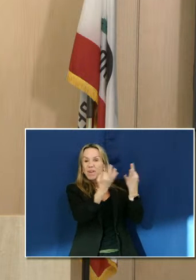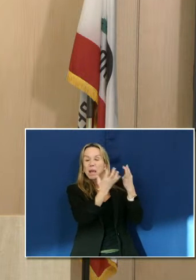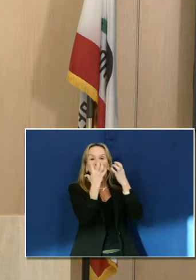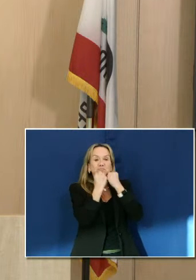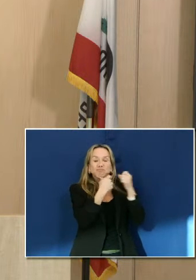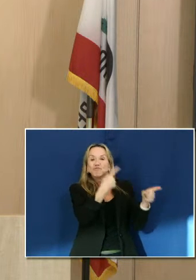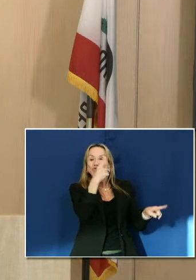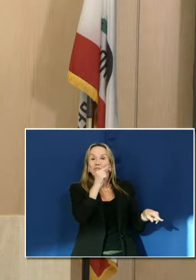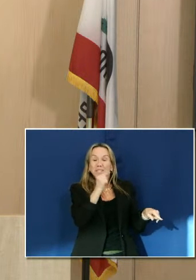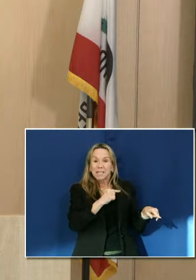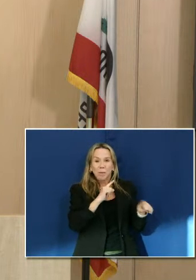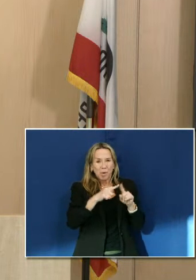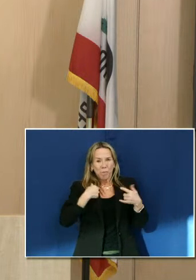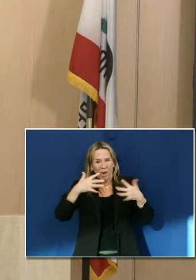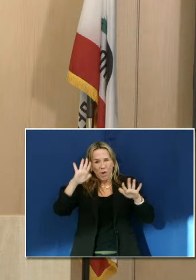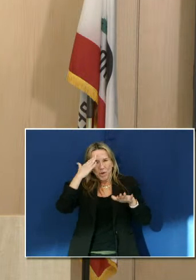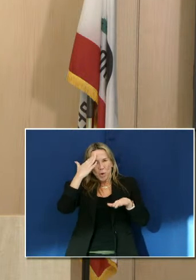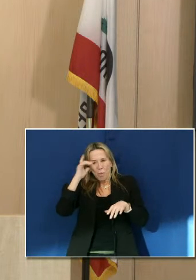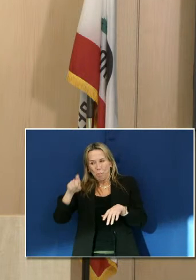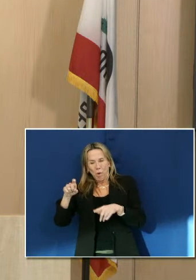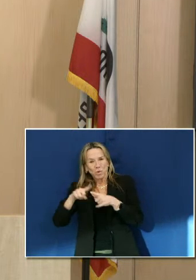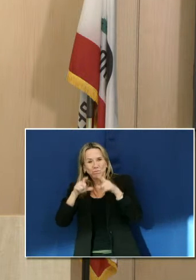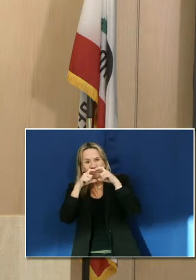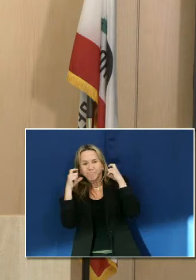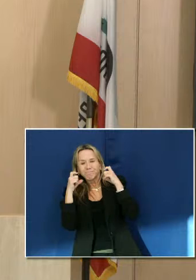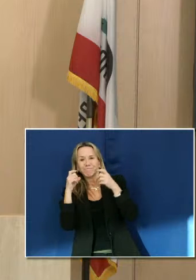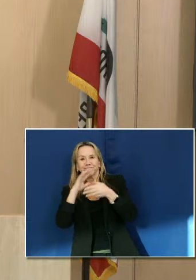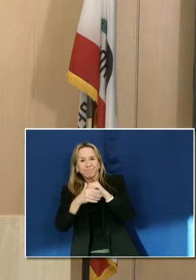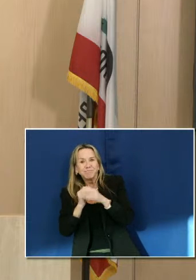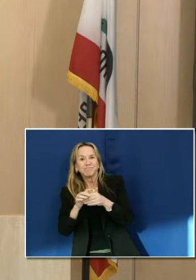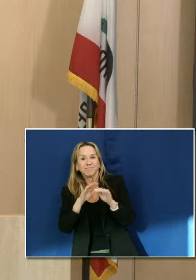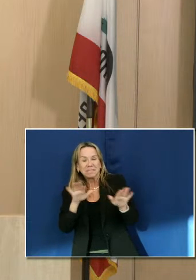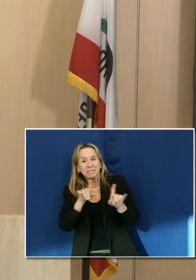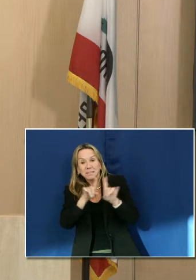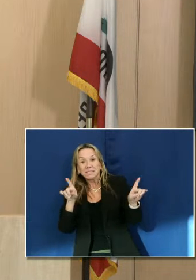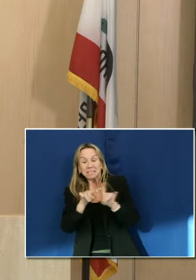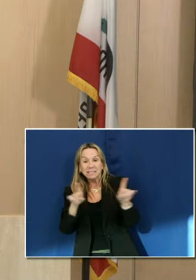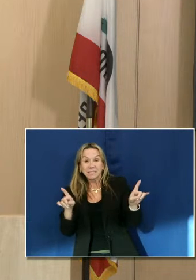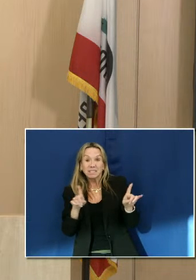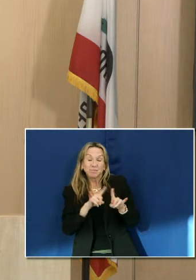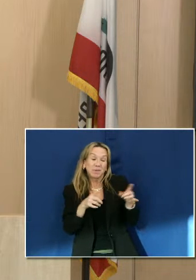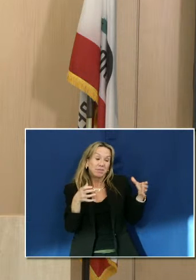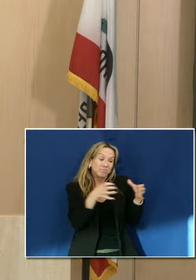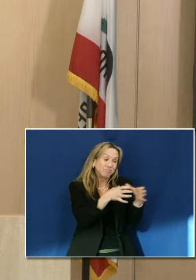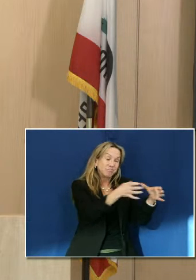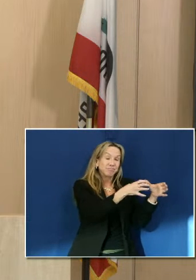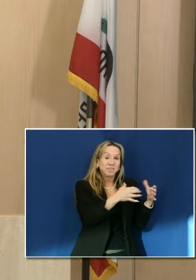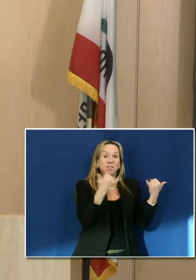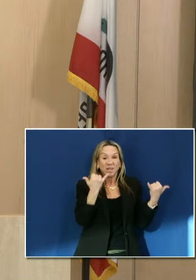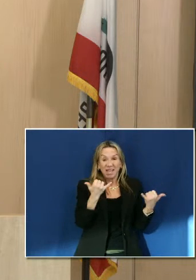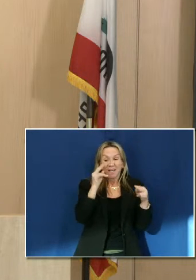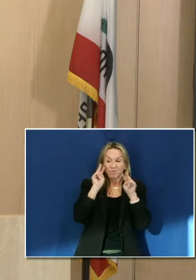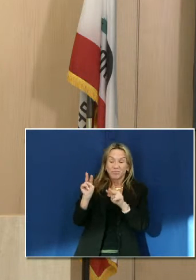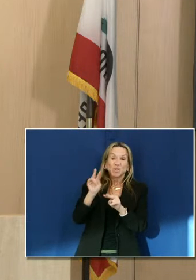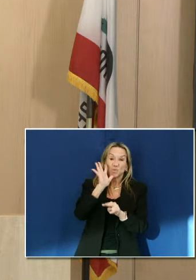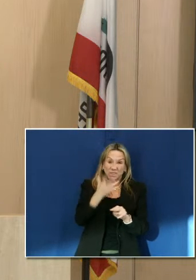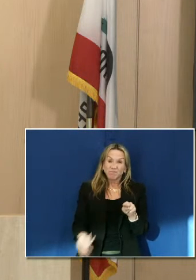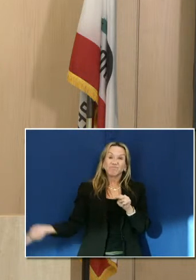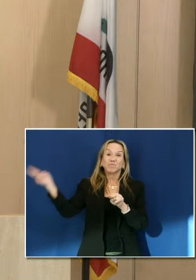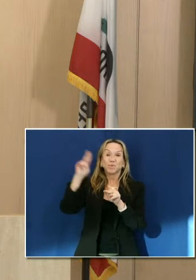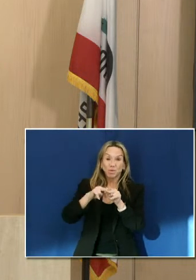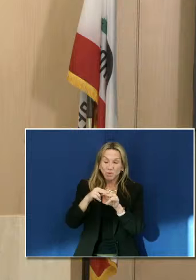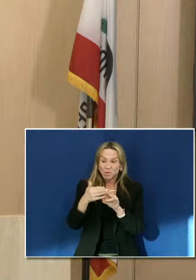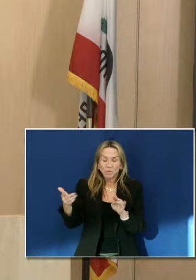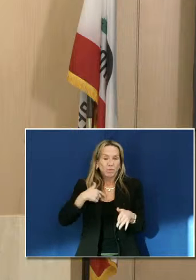know are best practices to prevent viral spread. And so now we face that. We not only face it within